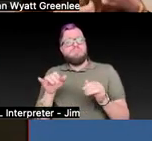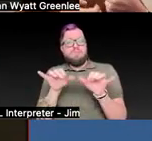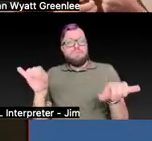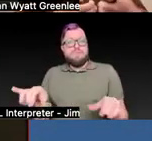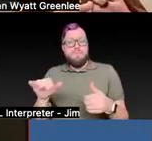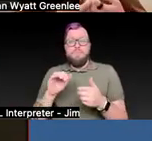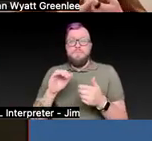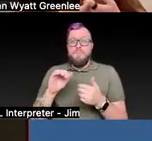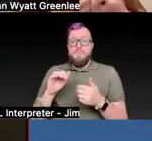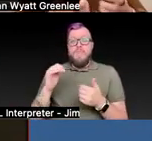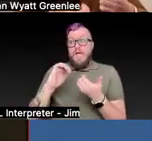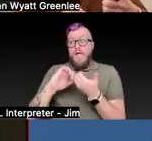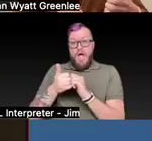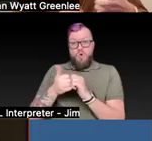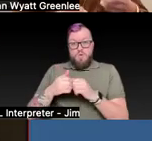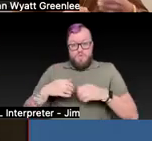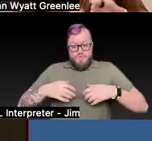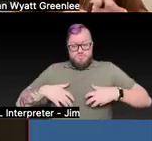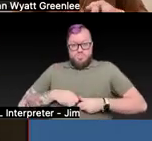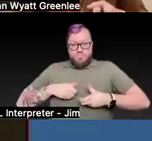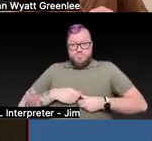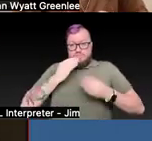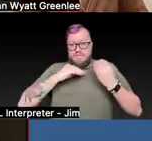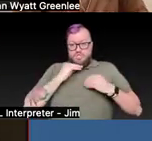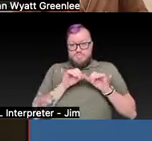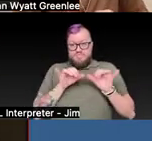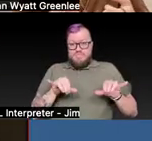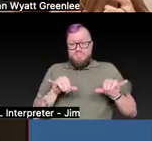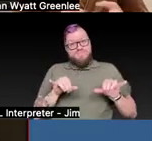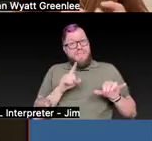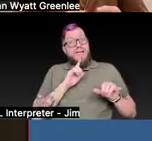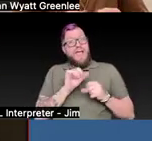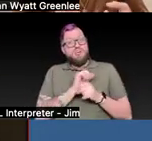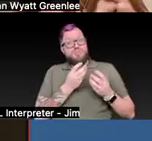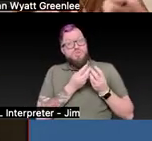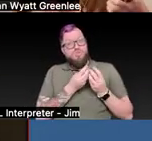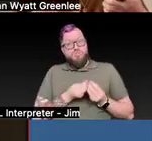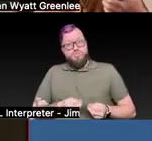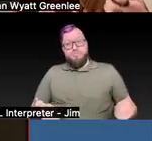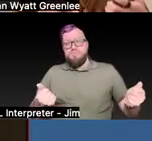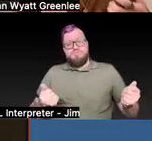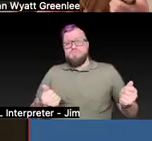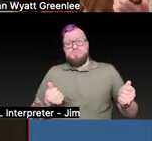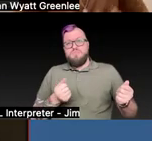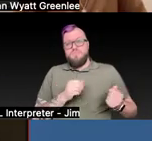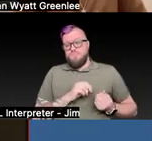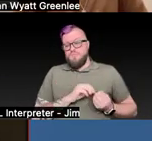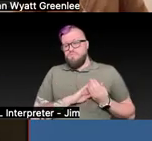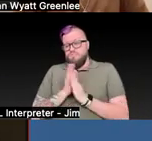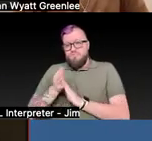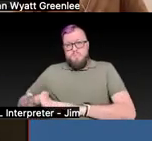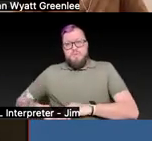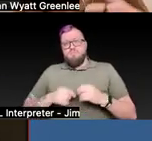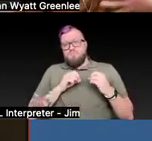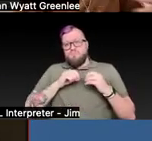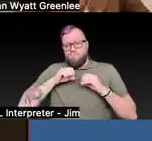essentially taking the nutrients from their digestive system, which is sort of dissolves inside their body, and they use that to build their reproductive system.